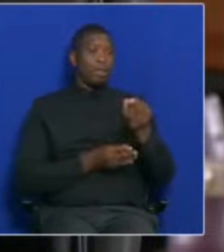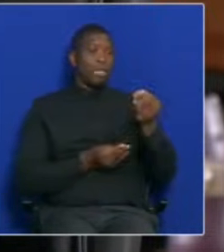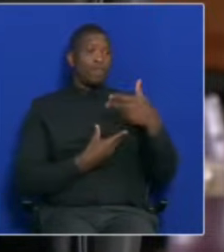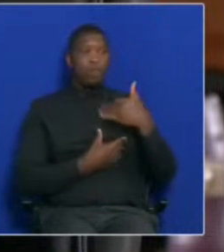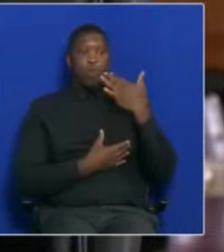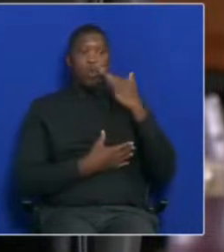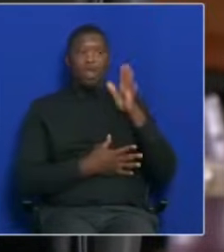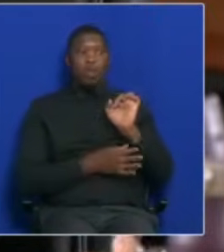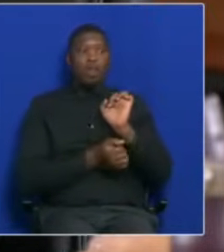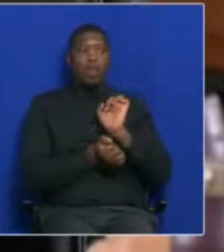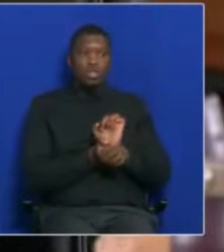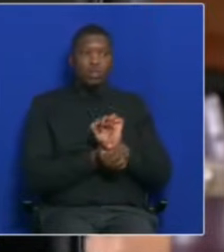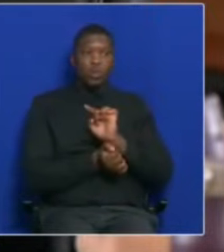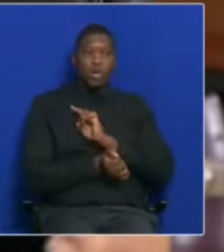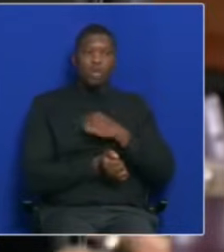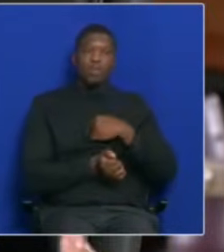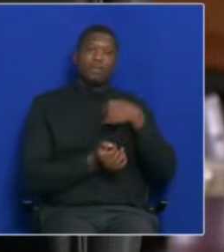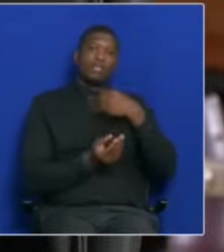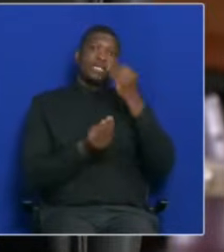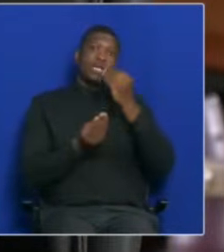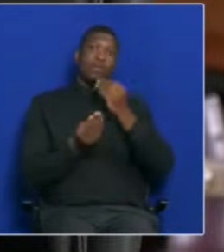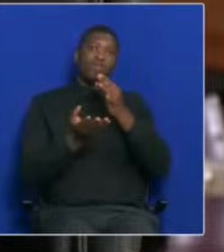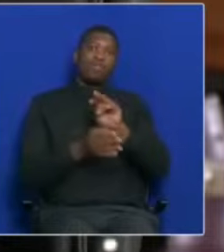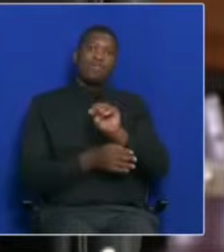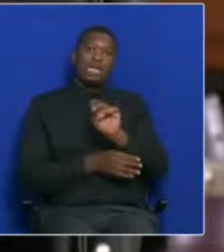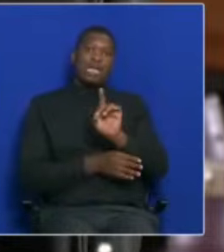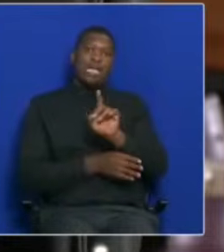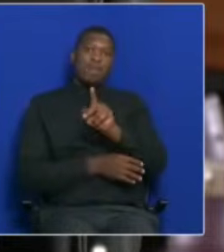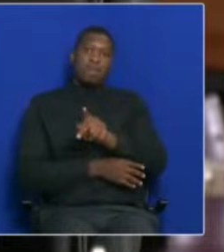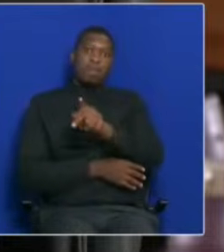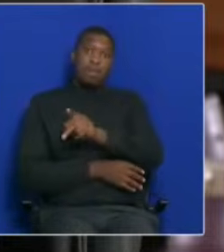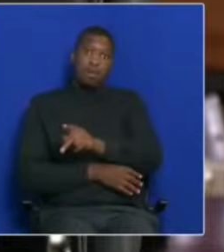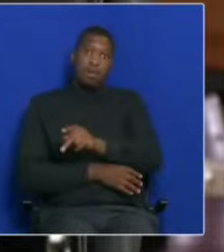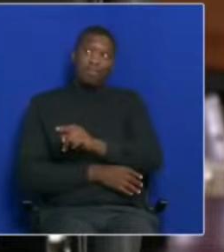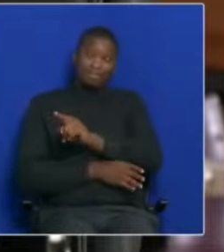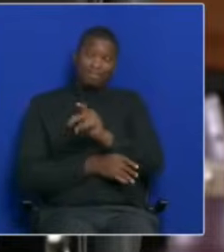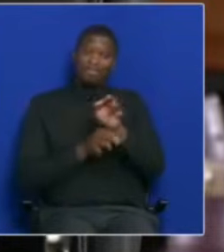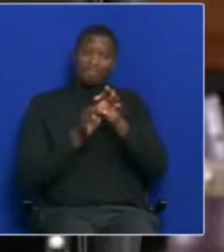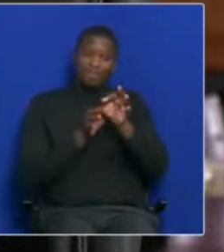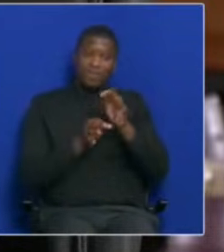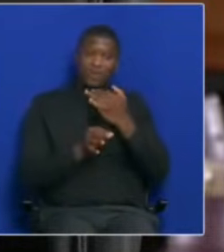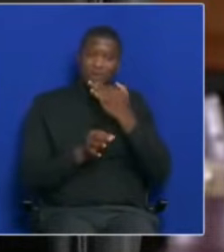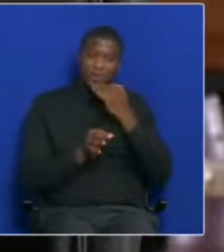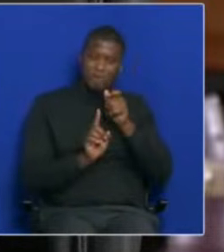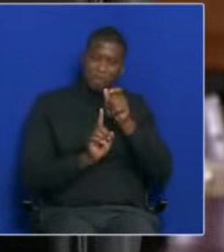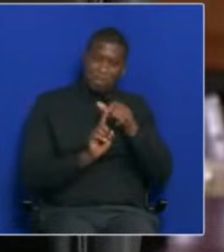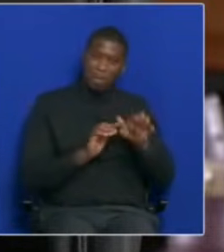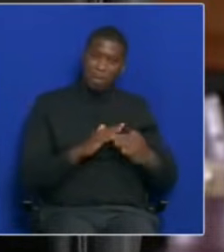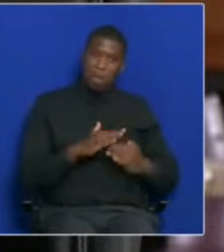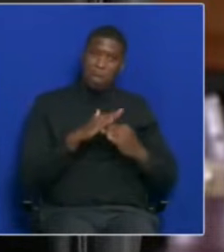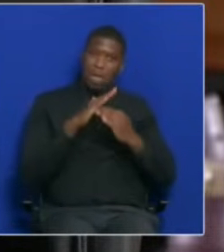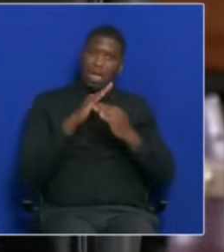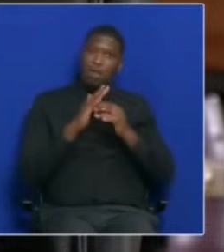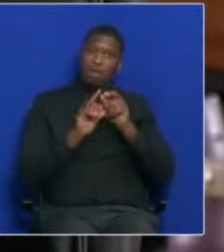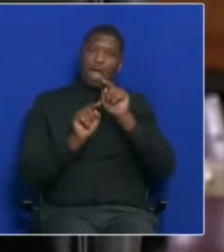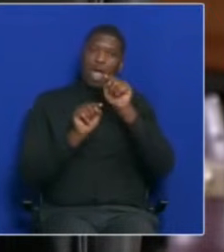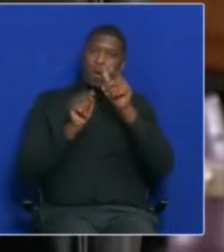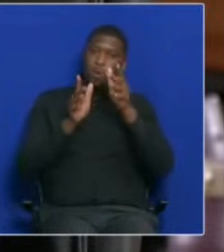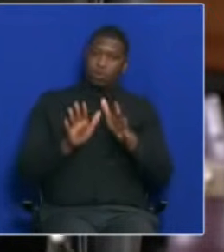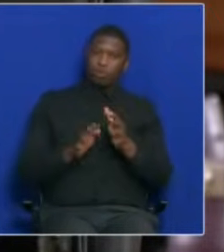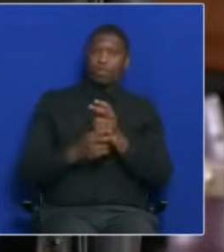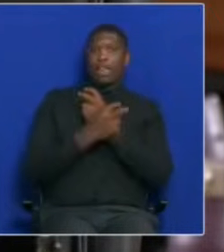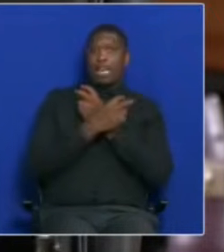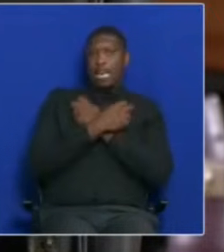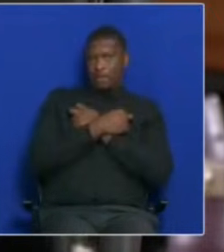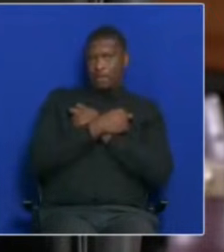the NDPP. He indicated that the main accused is on leave, etc., and they might push